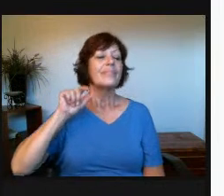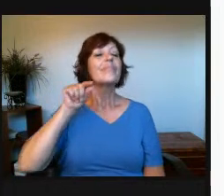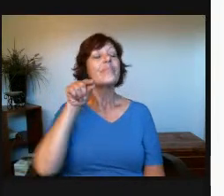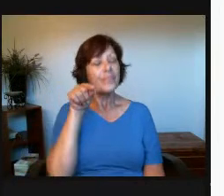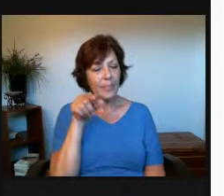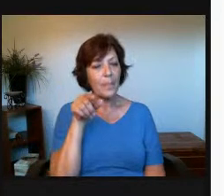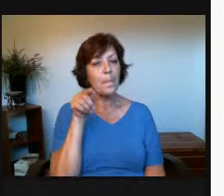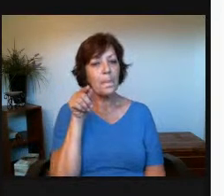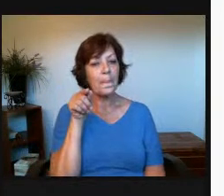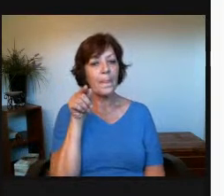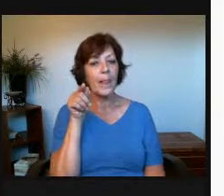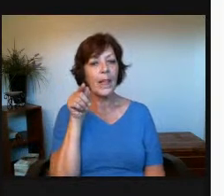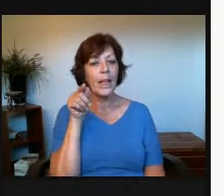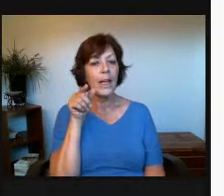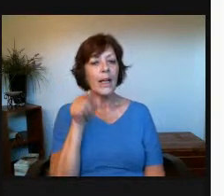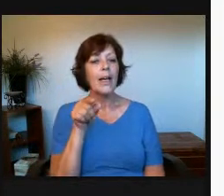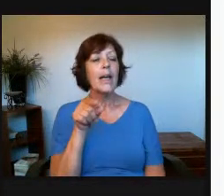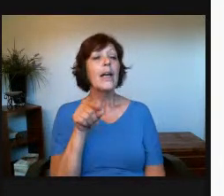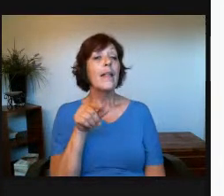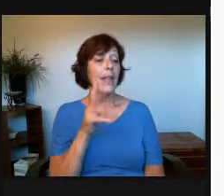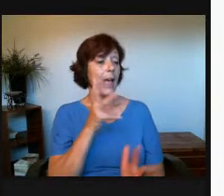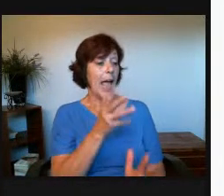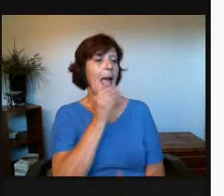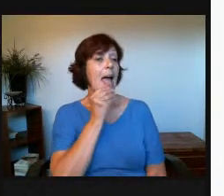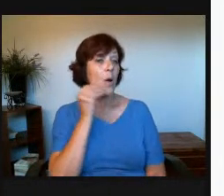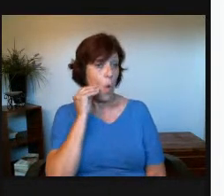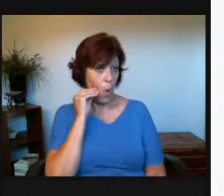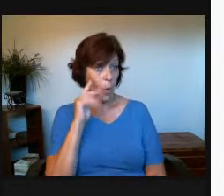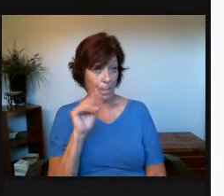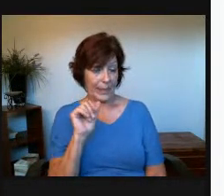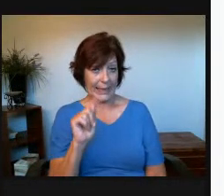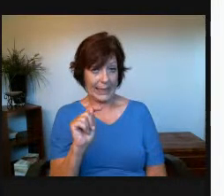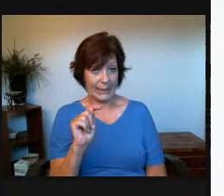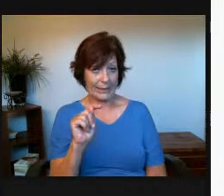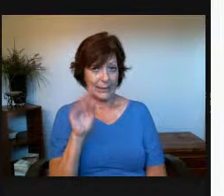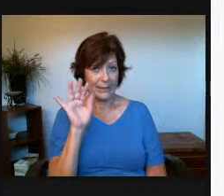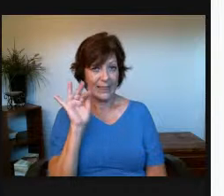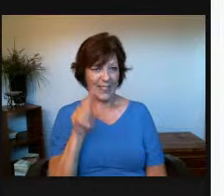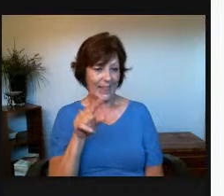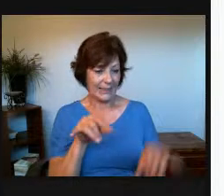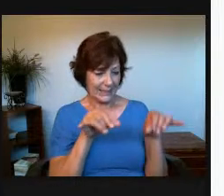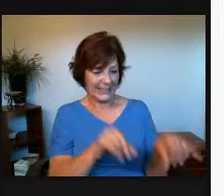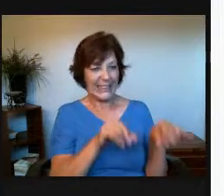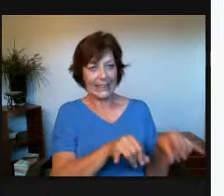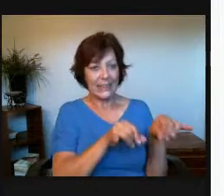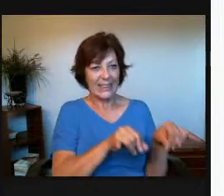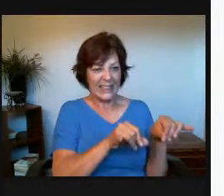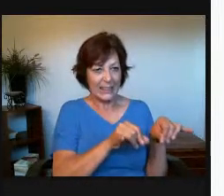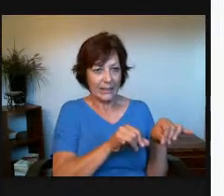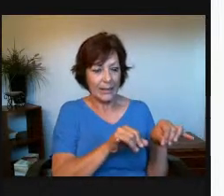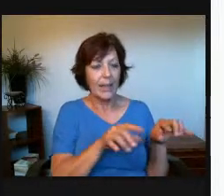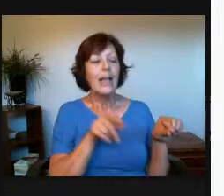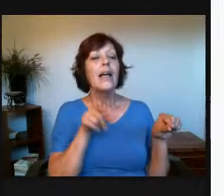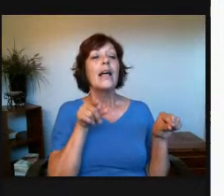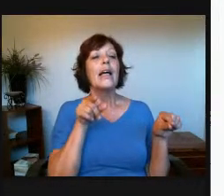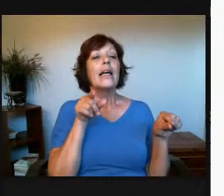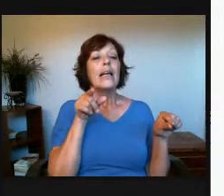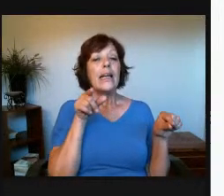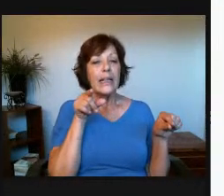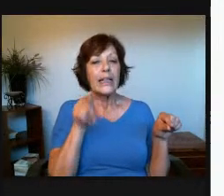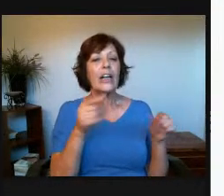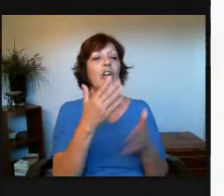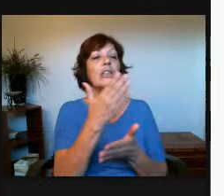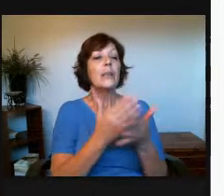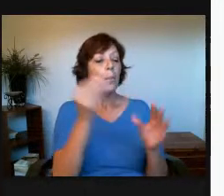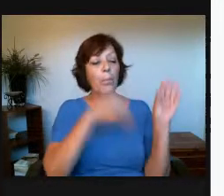So the at-home kit, that's the stay kit. That is the stationary kit. And here are some of the things for